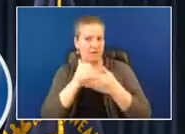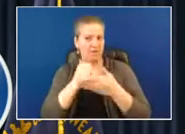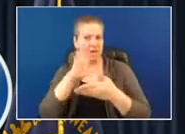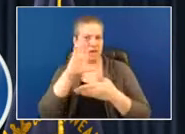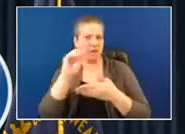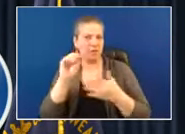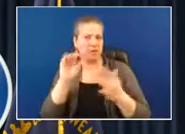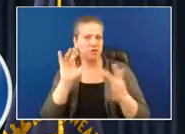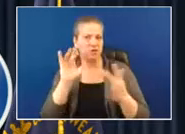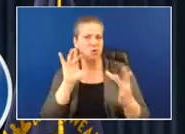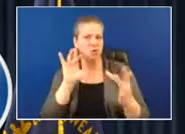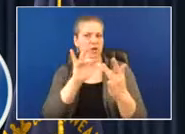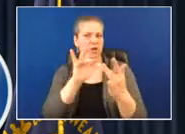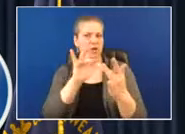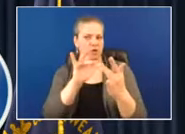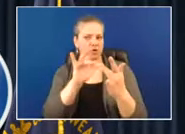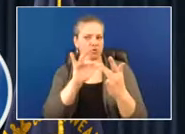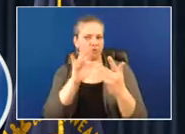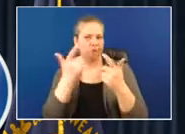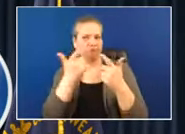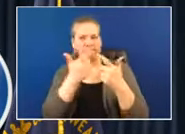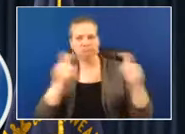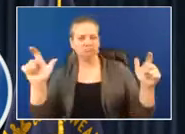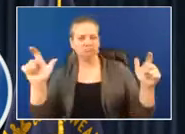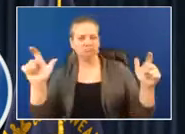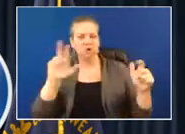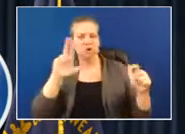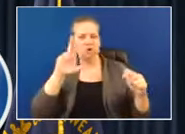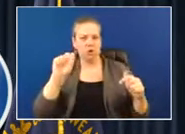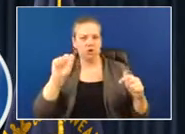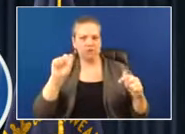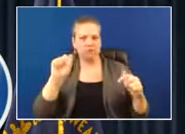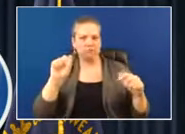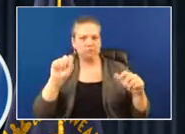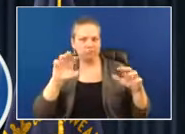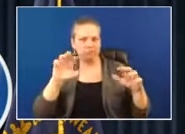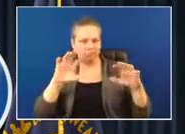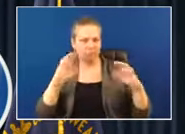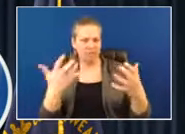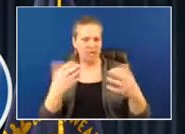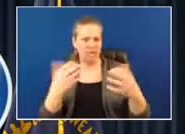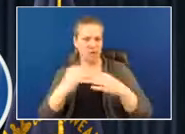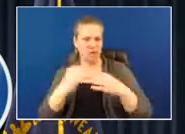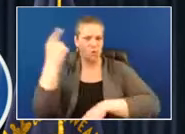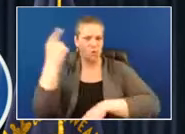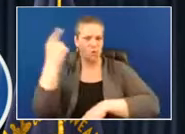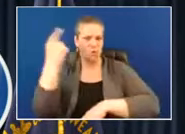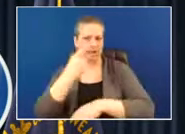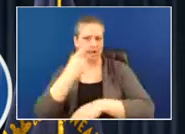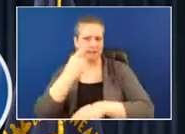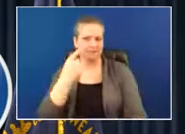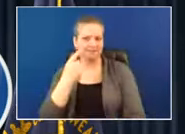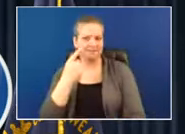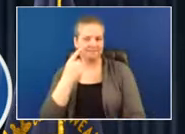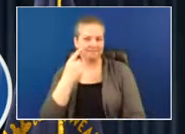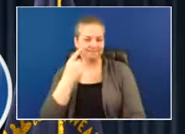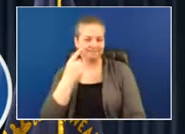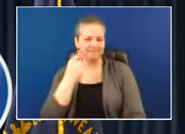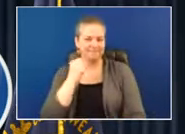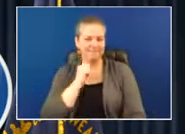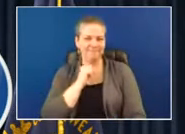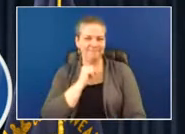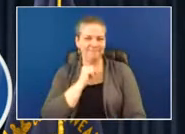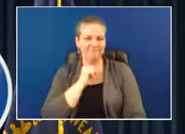major portion of the U.S. population in a one-day drive. So I want to thank G&J for their continued support of our